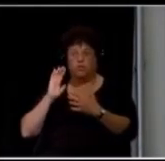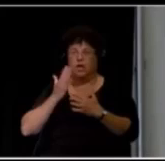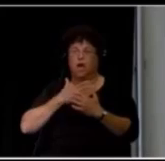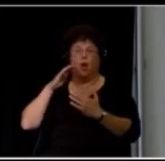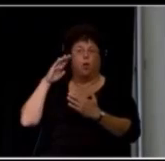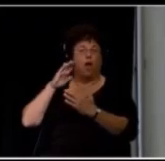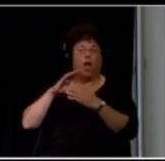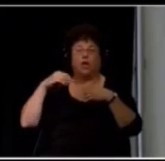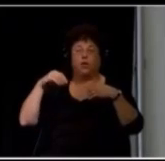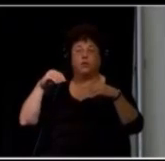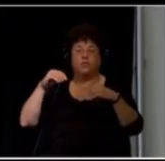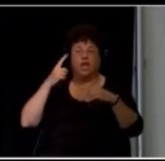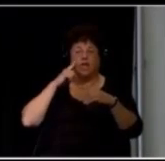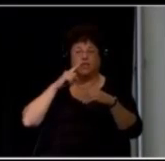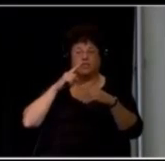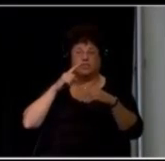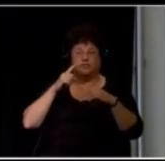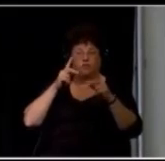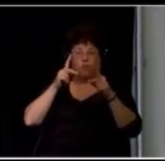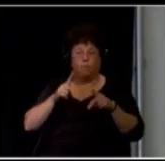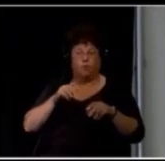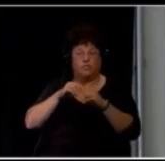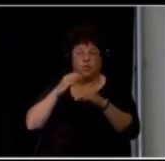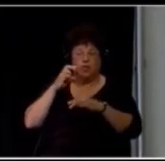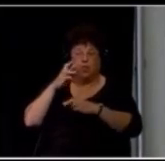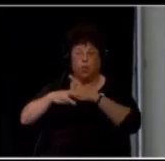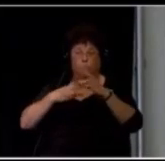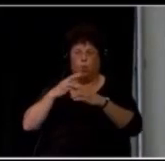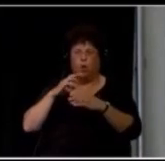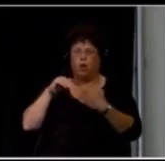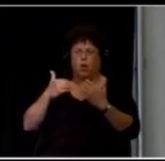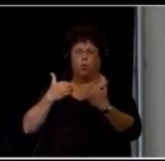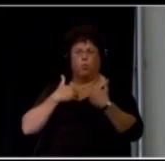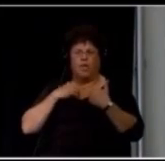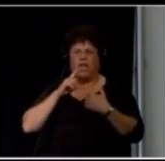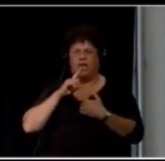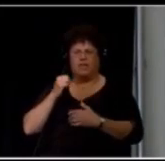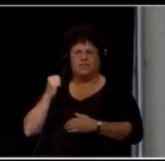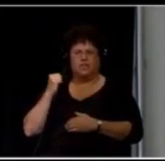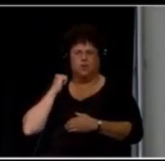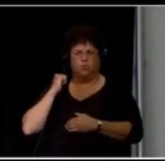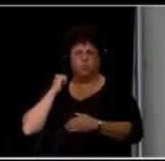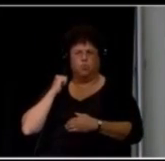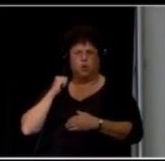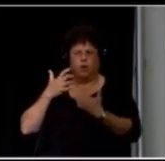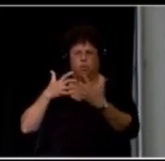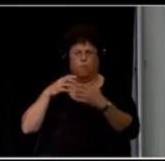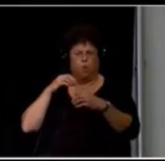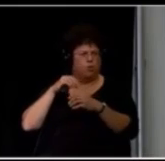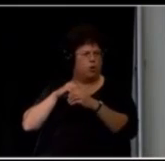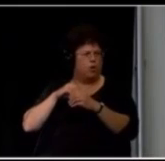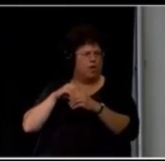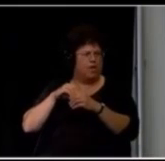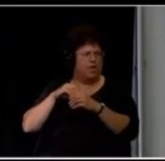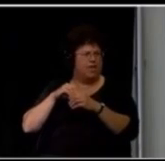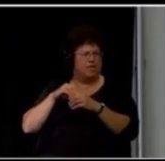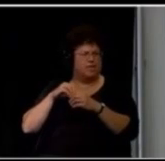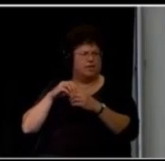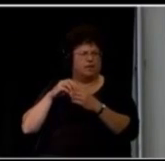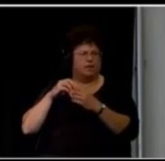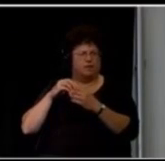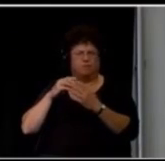per capita in the world, just when all we had was a rear motor, were in Norway, and our